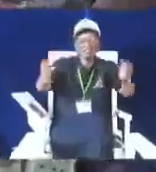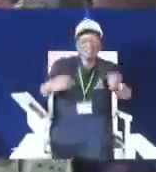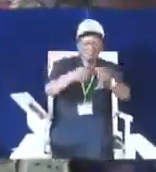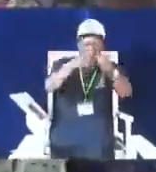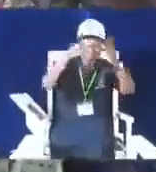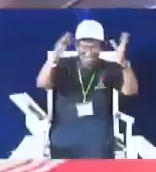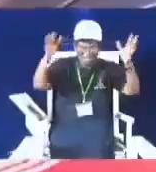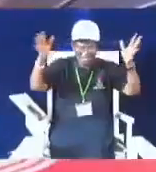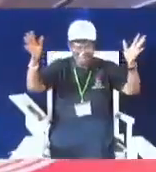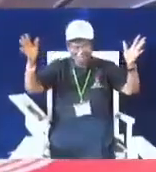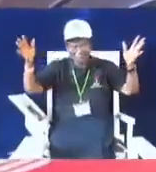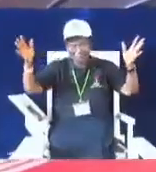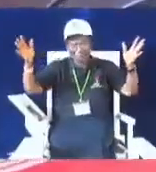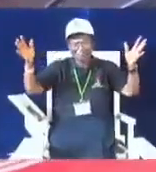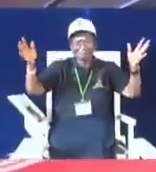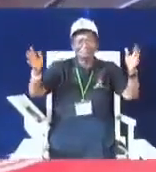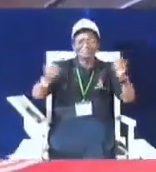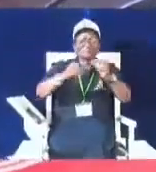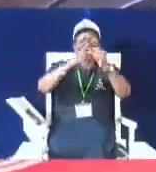Alleluia,